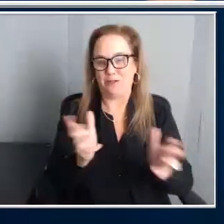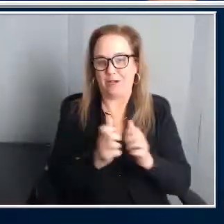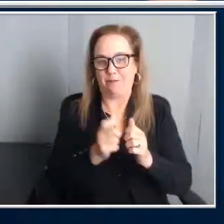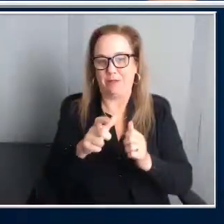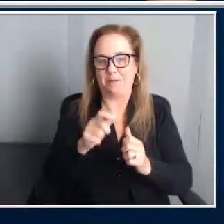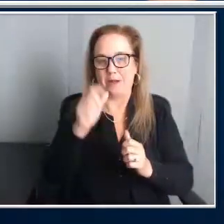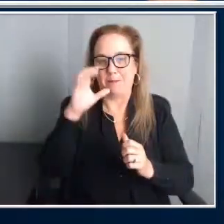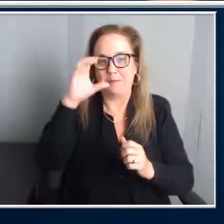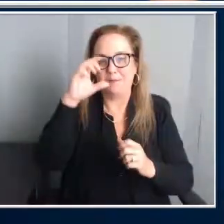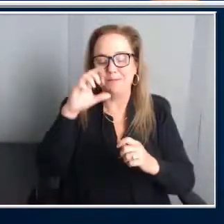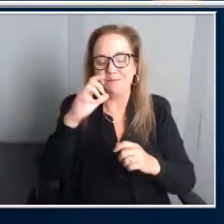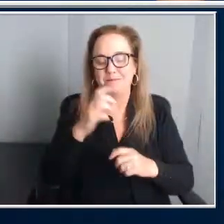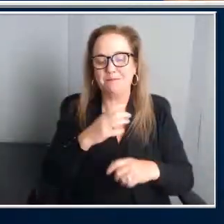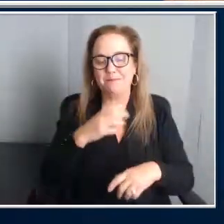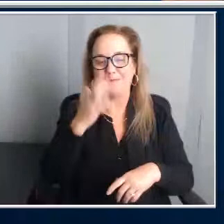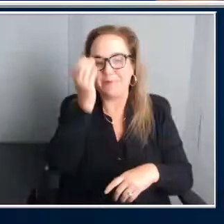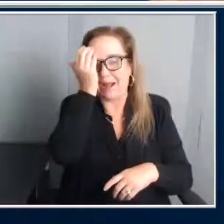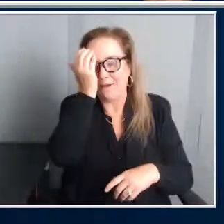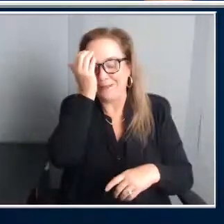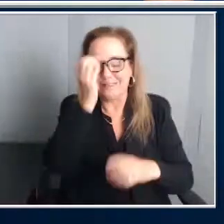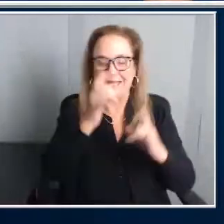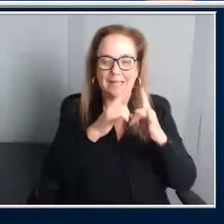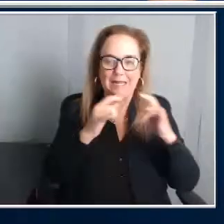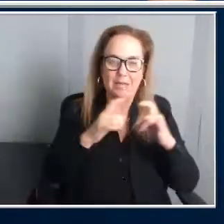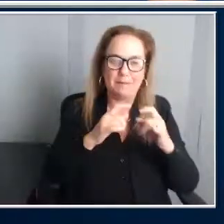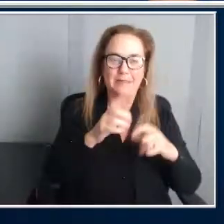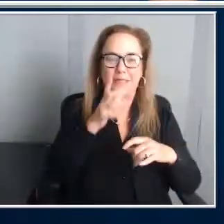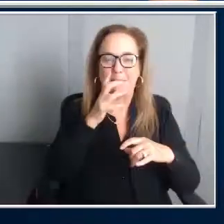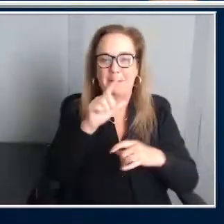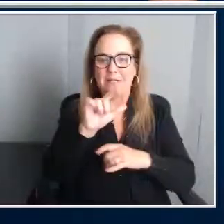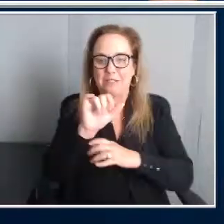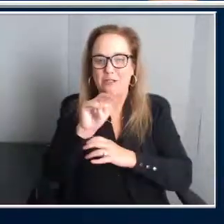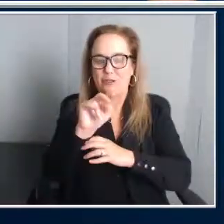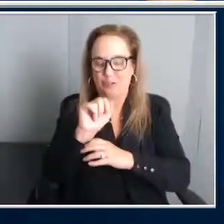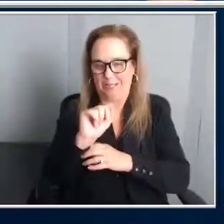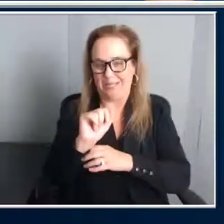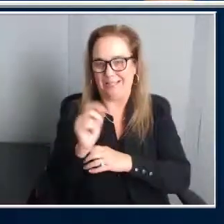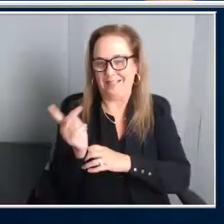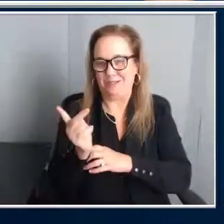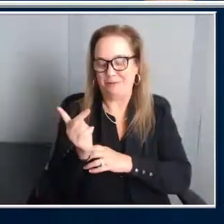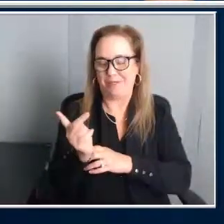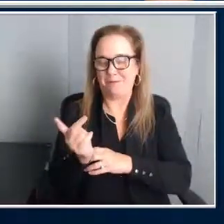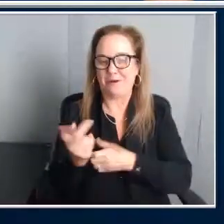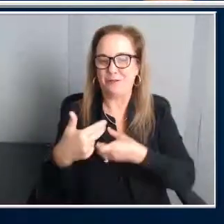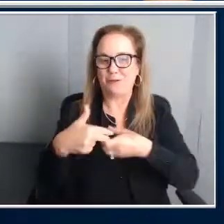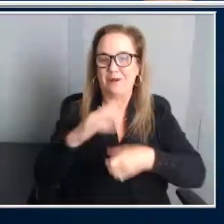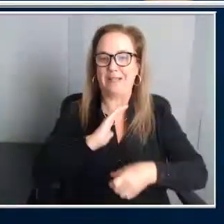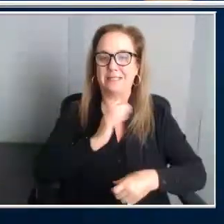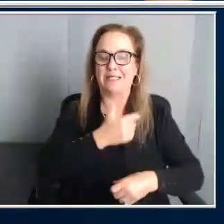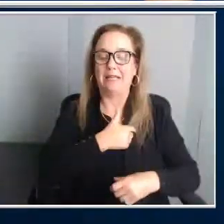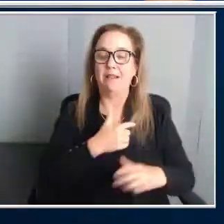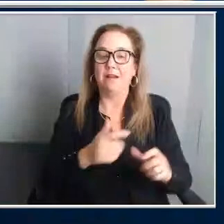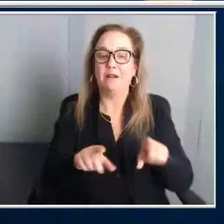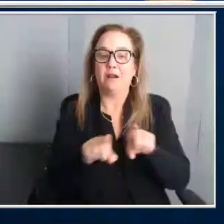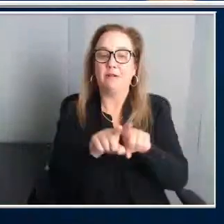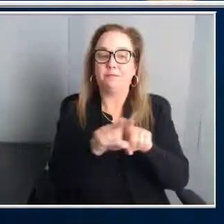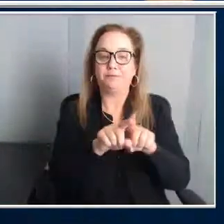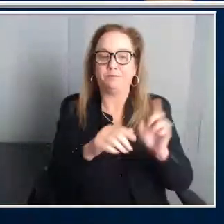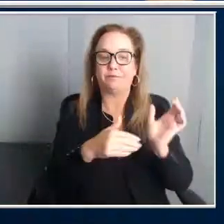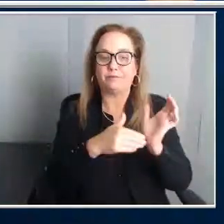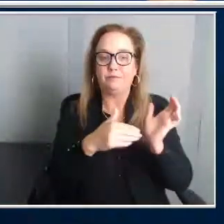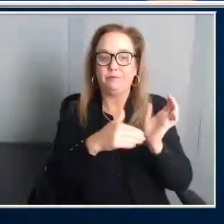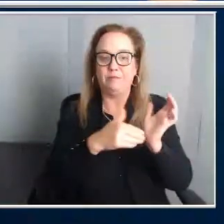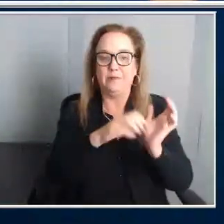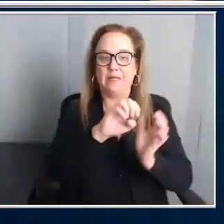and camp and everything this morning. His mom, Gina, is beside him as they join us this morning. Along with us in the studio, Dr. Carol Ujoa,